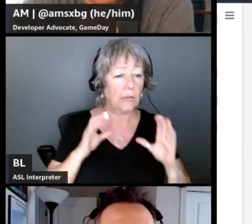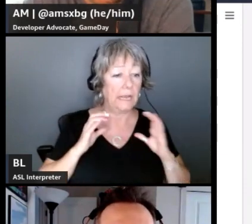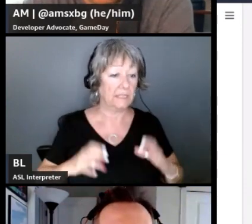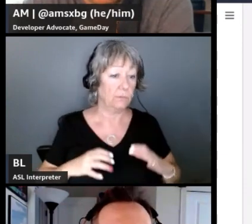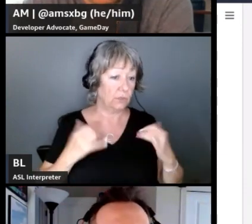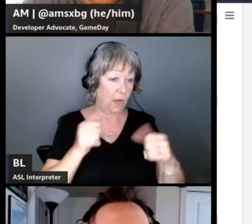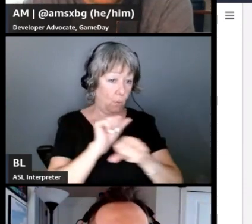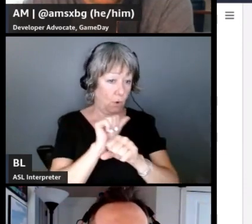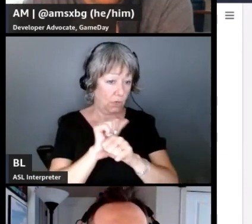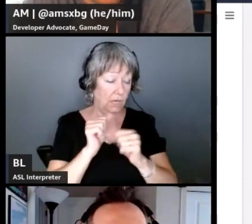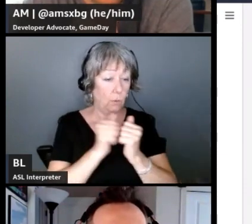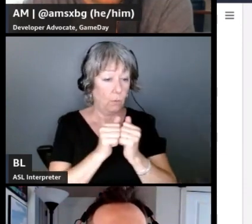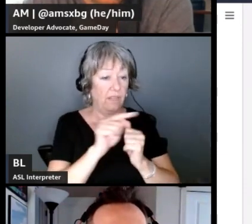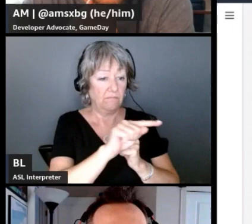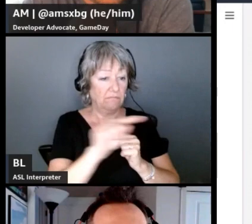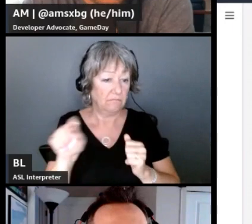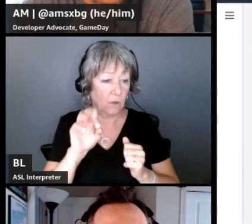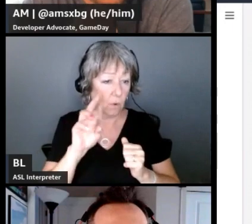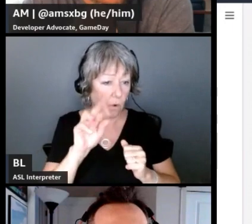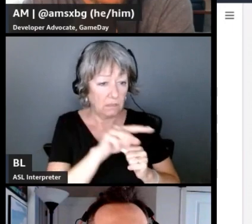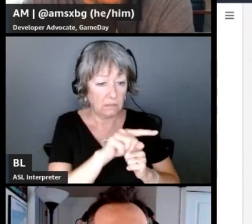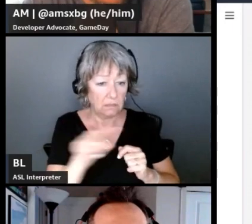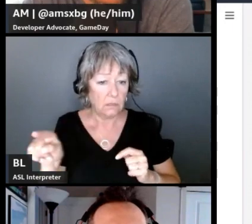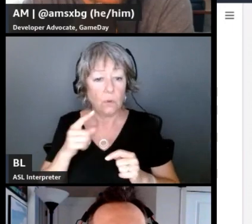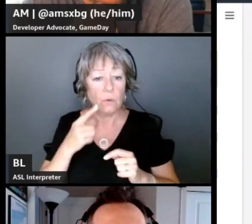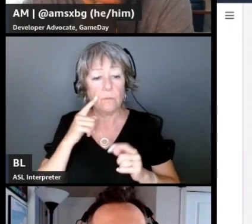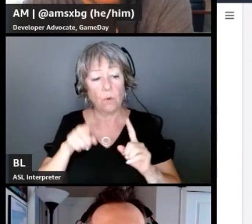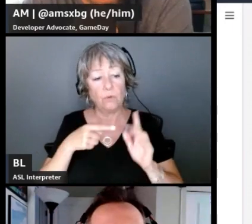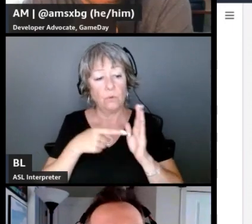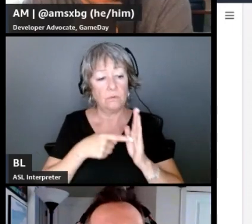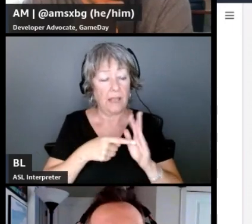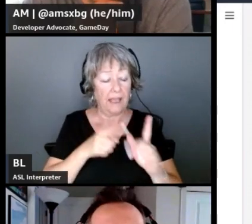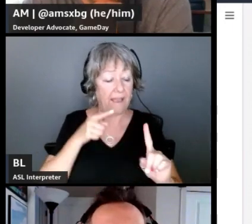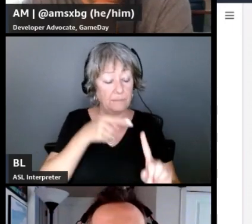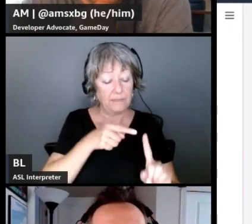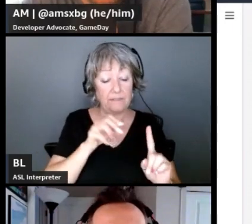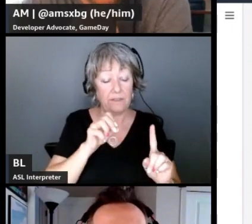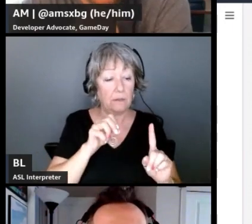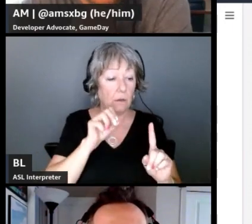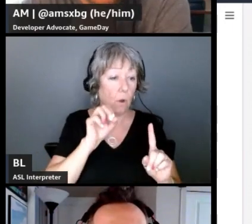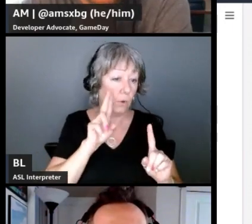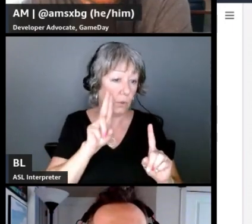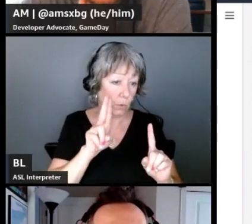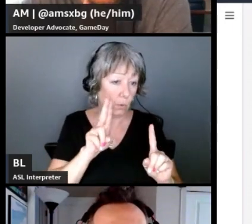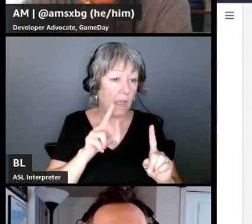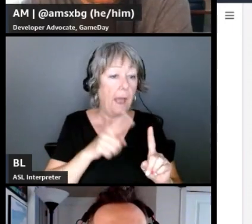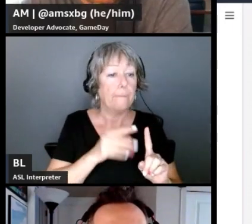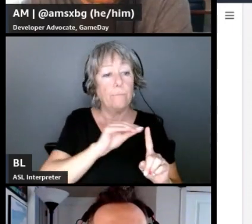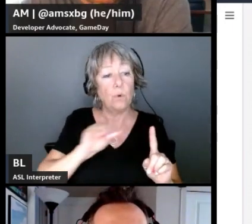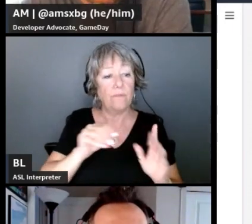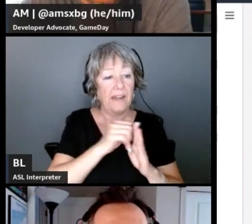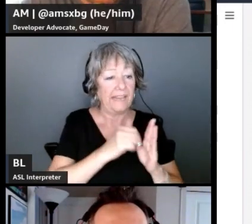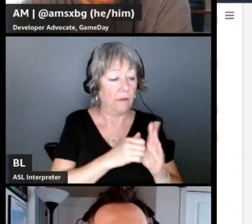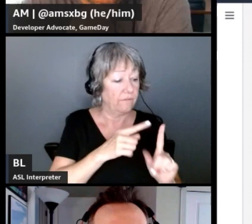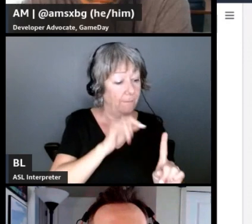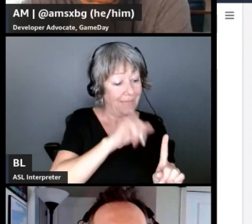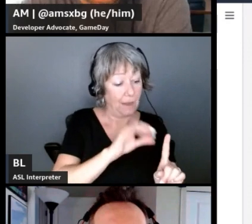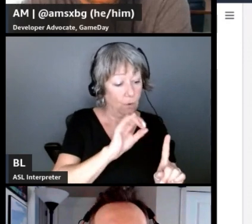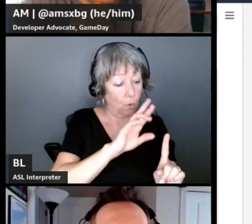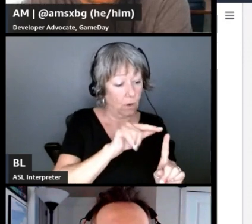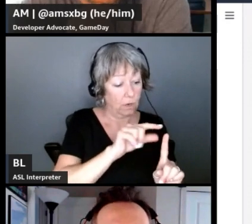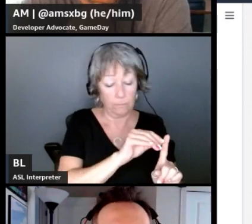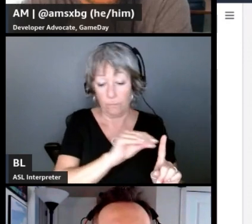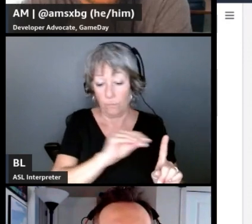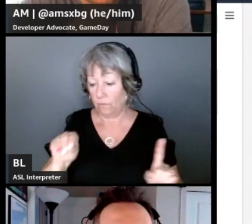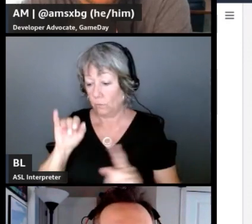say if you had a stack and you targeted to a particular OU, and tomorrow you moved an account from one particular organization to another organization unit, what should